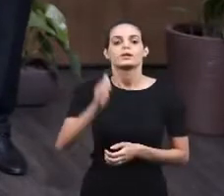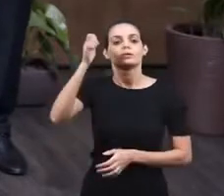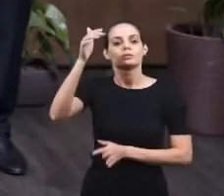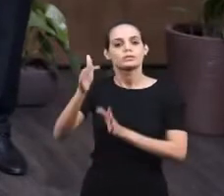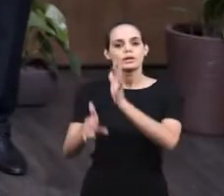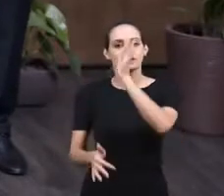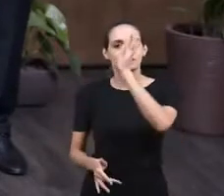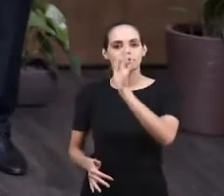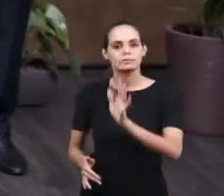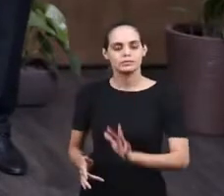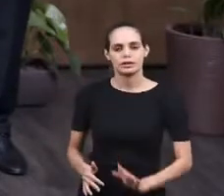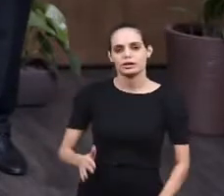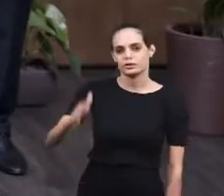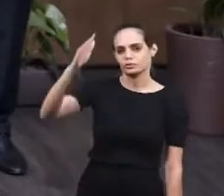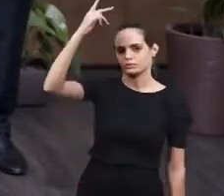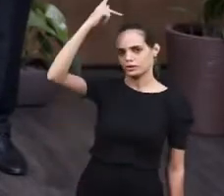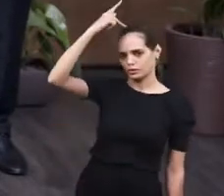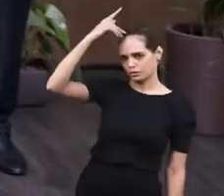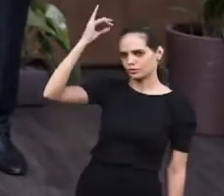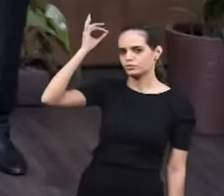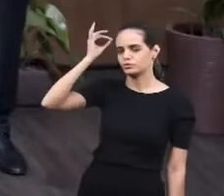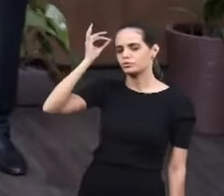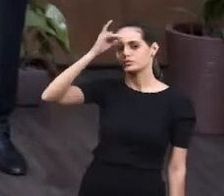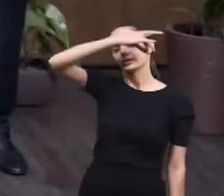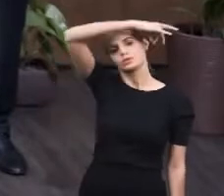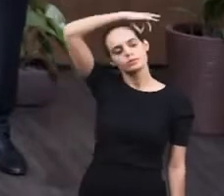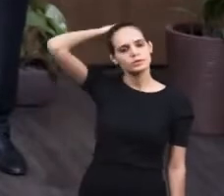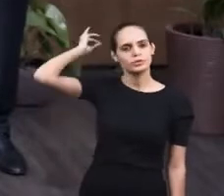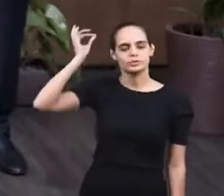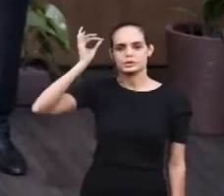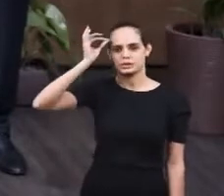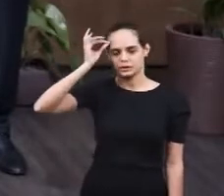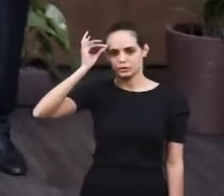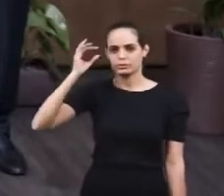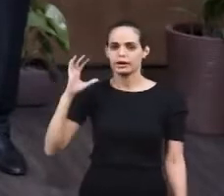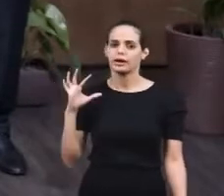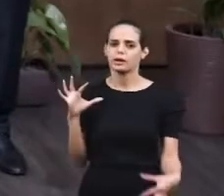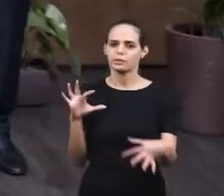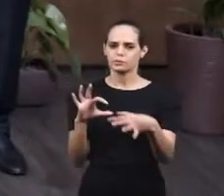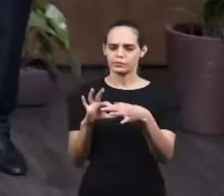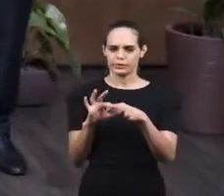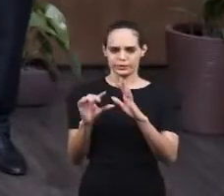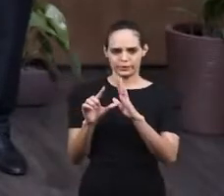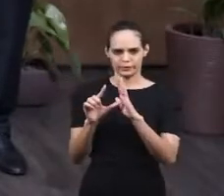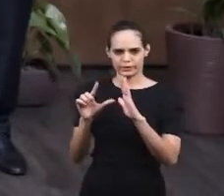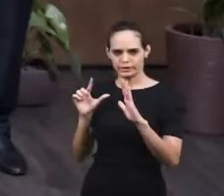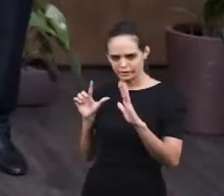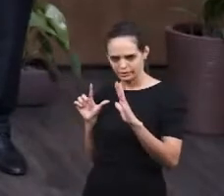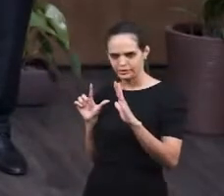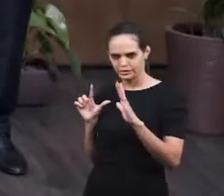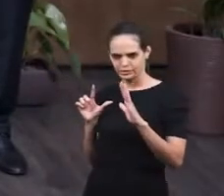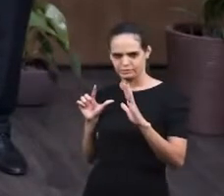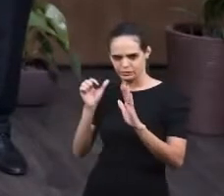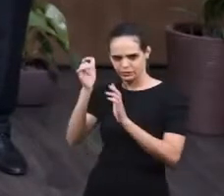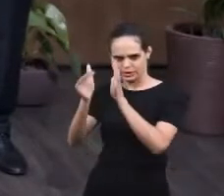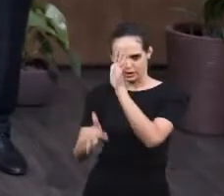until the outpour of the Holy Spirit. The connection, that is the fellowship among them,